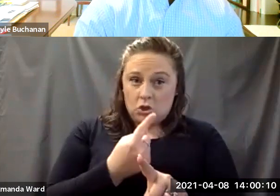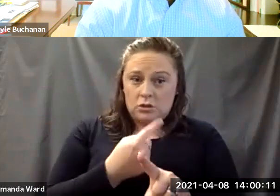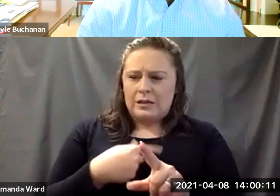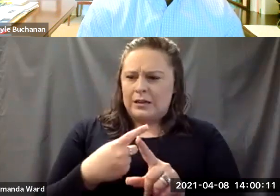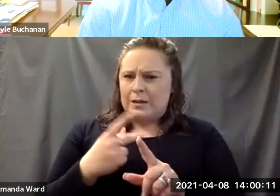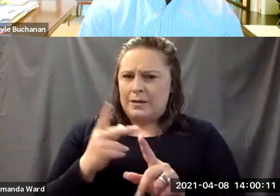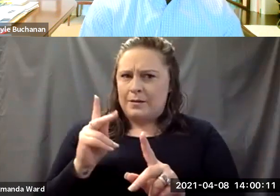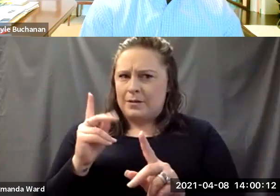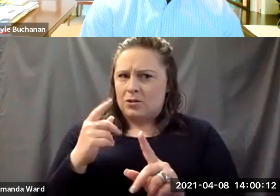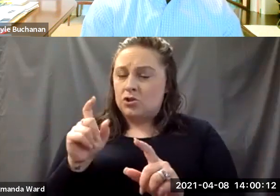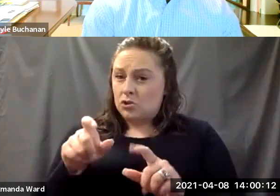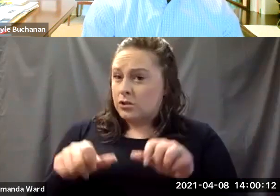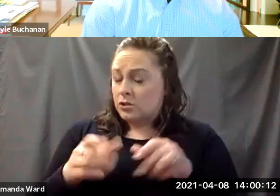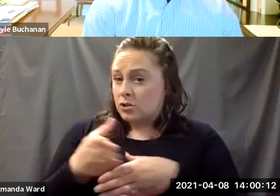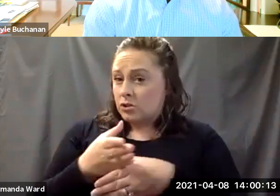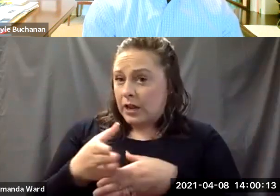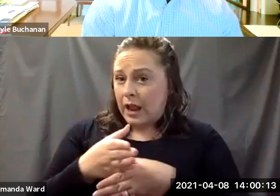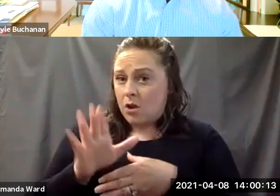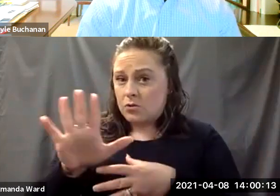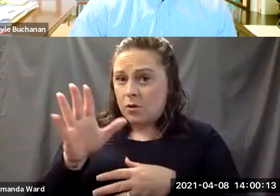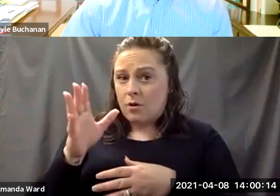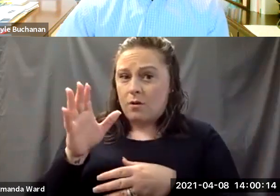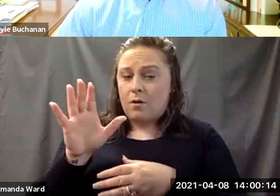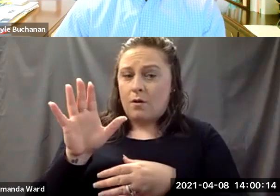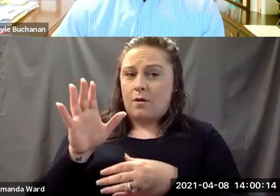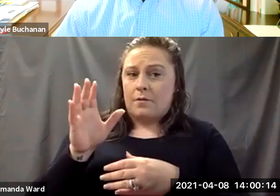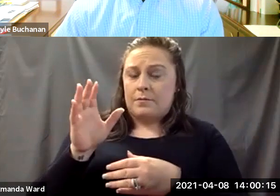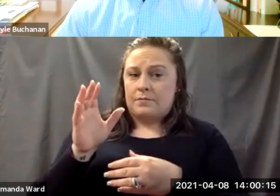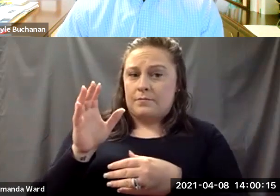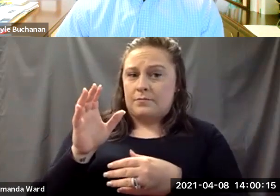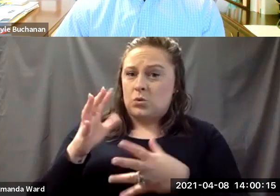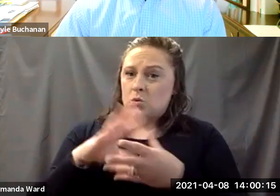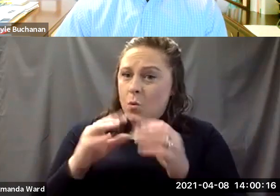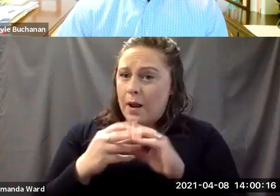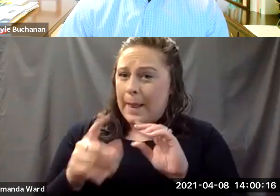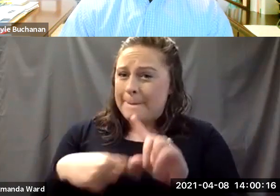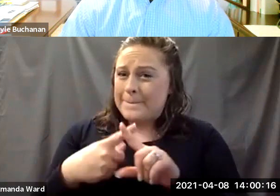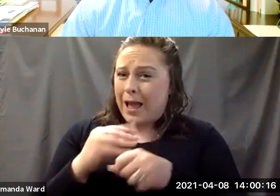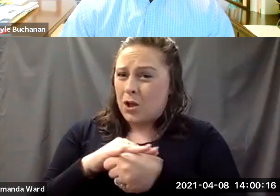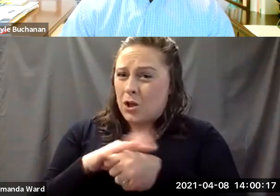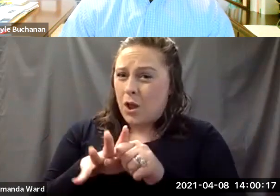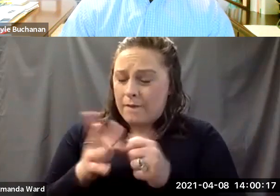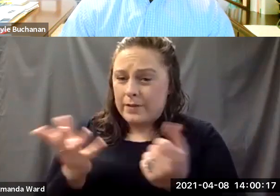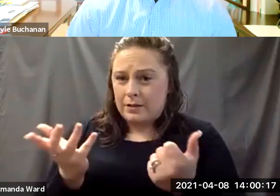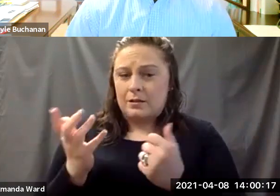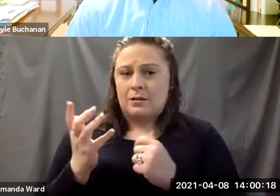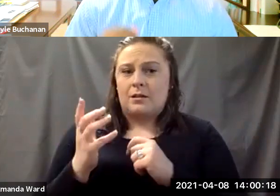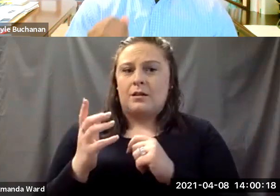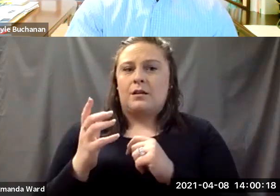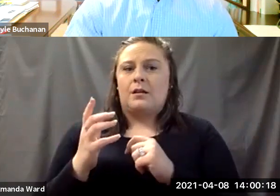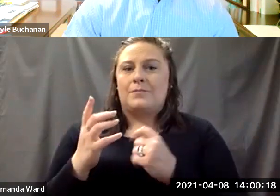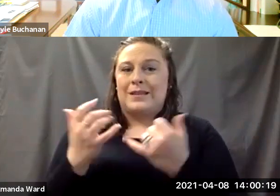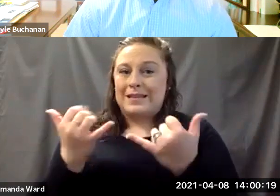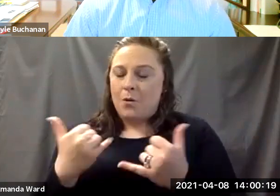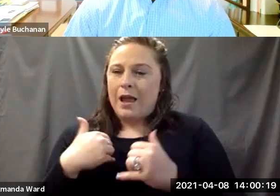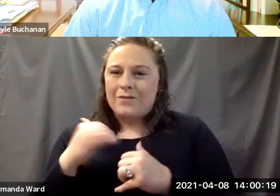you should share your experience about contracting COVID and your family member. Now we're having the same sharing conversations about the vaccine.